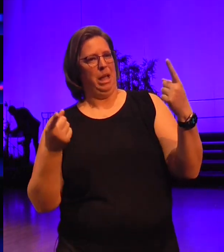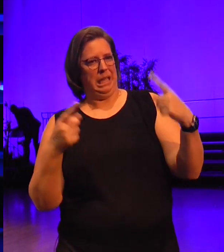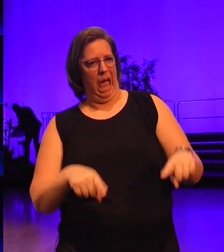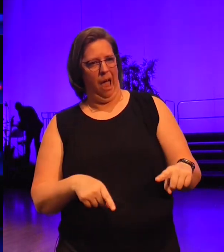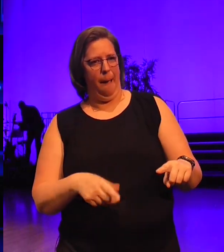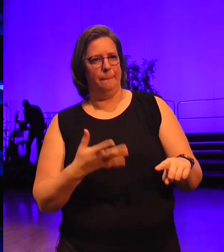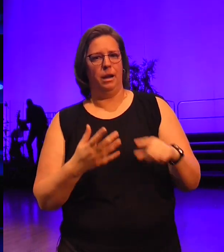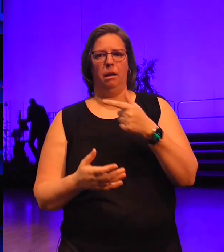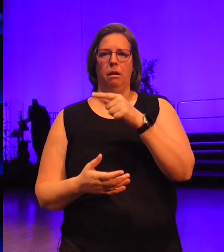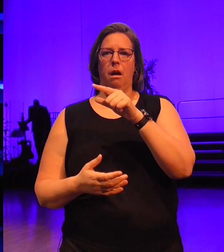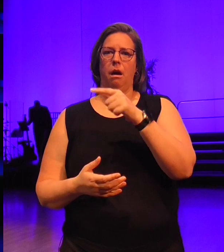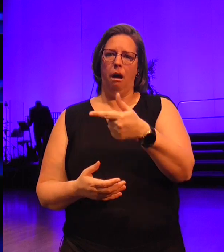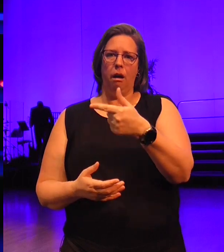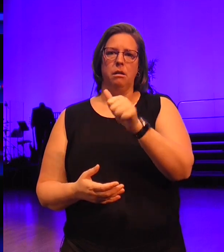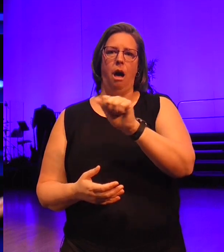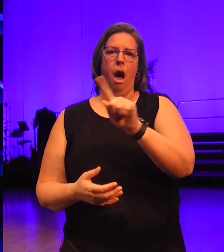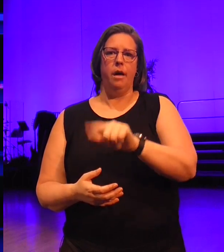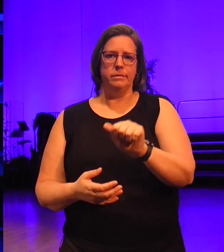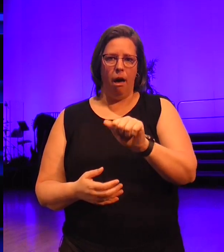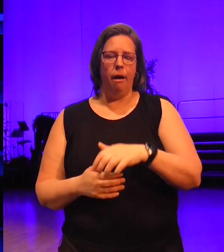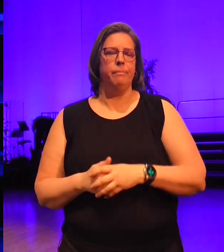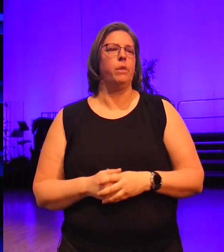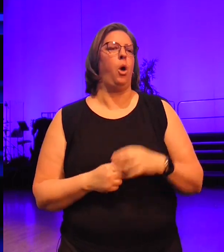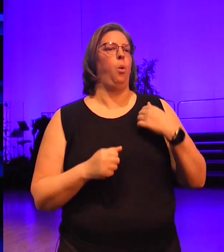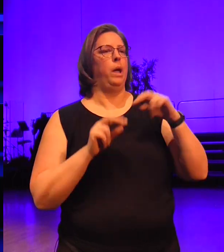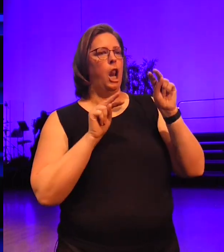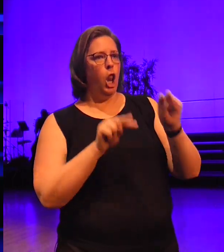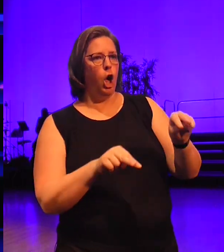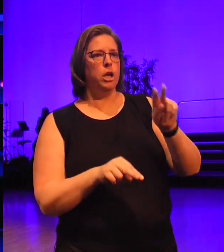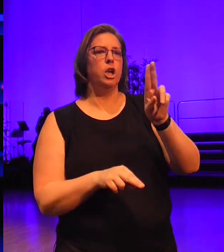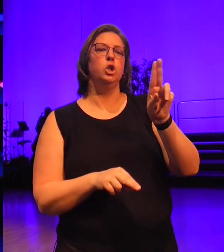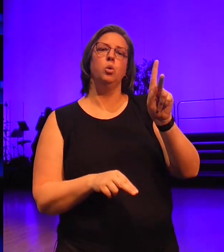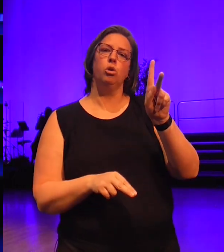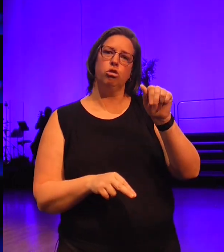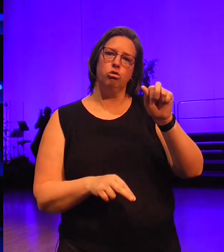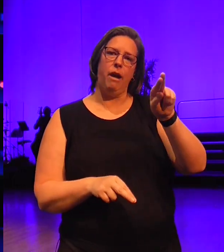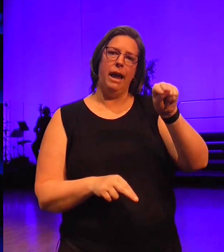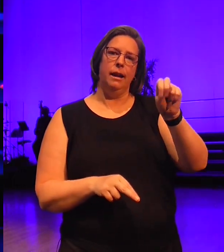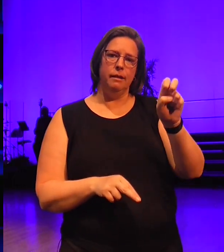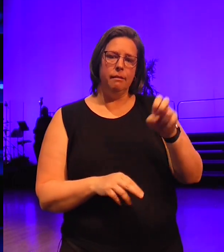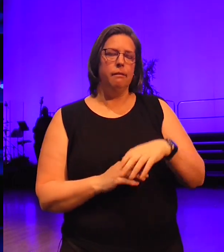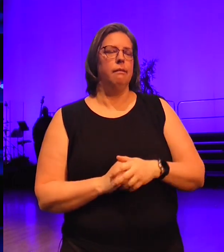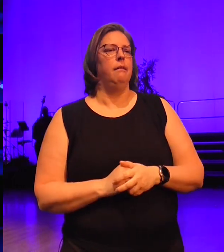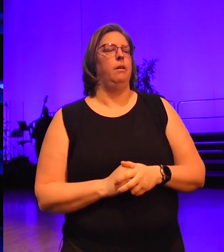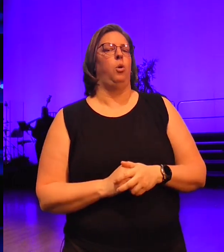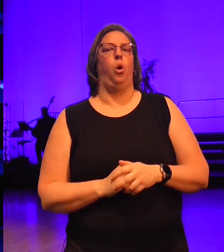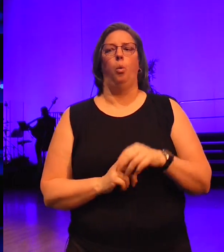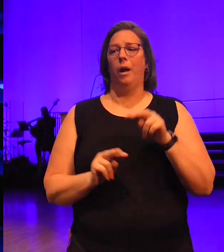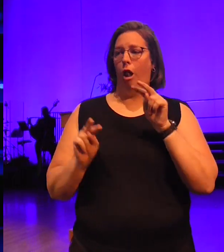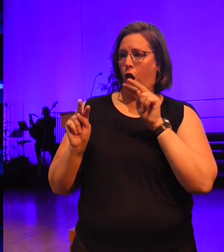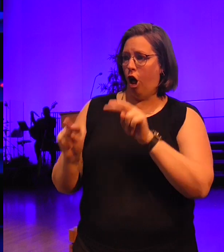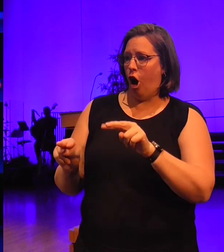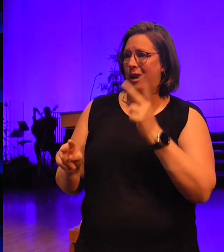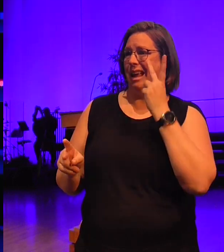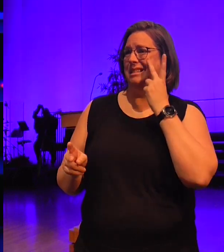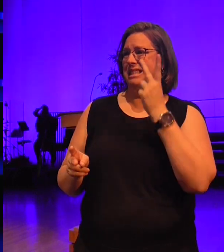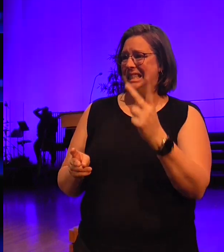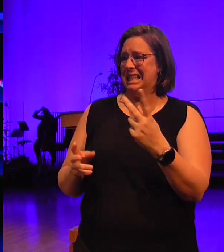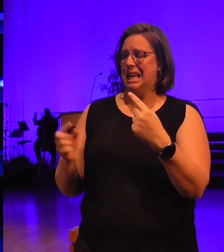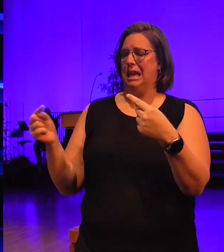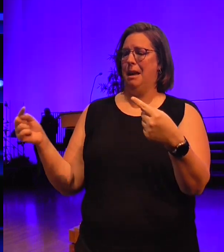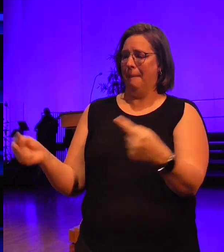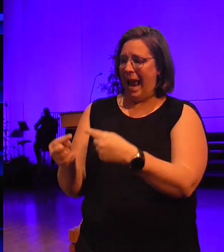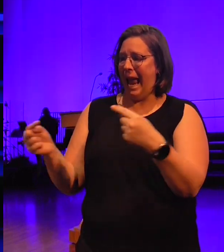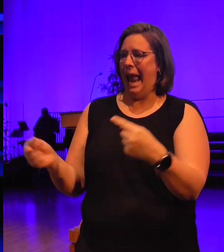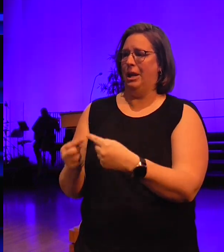Gaza. We look at what's taking place in Ukraine. We look at places of injustice or pain or abuse